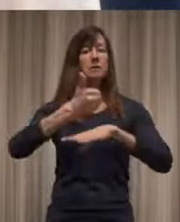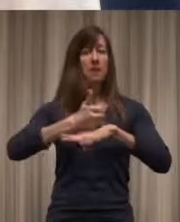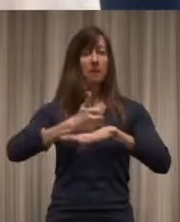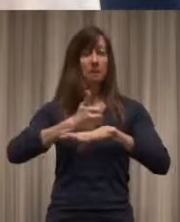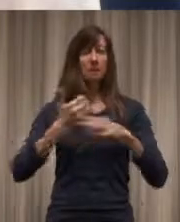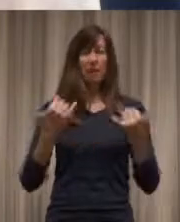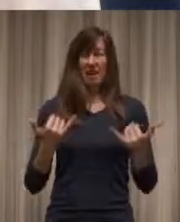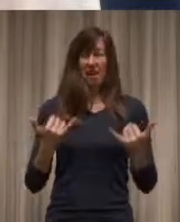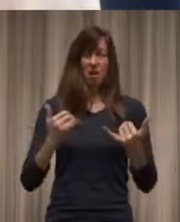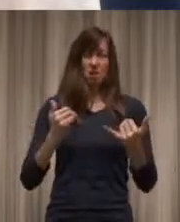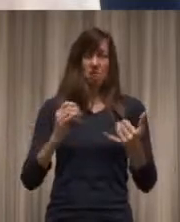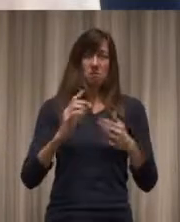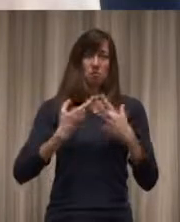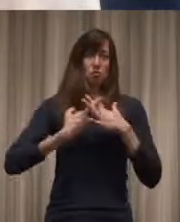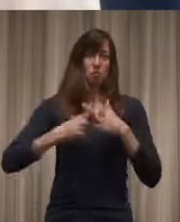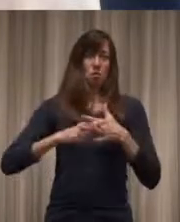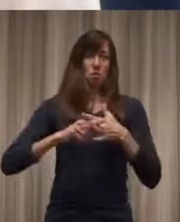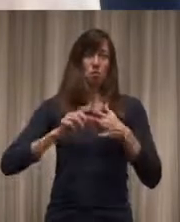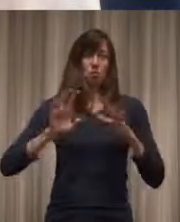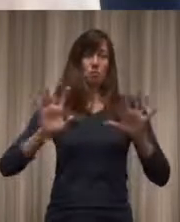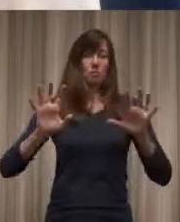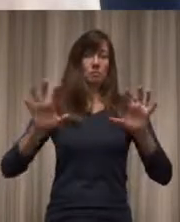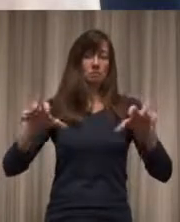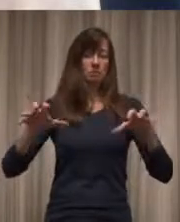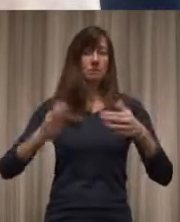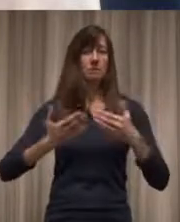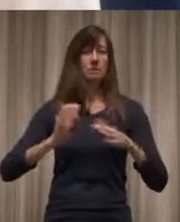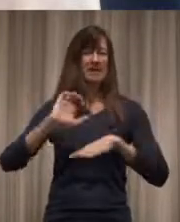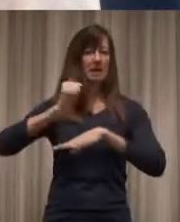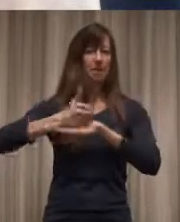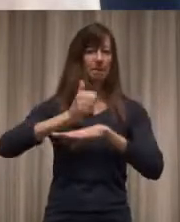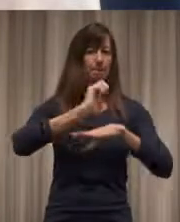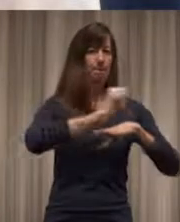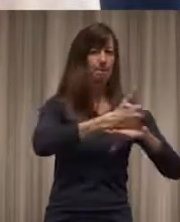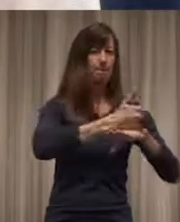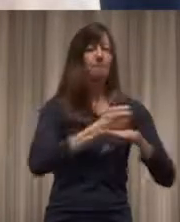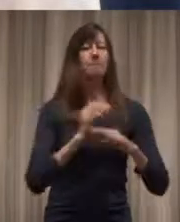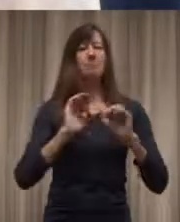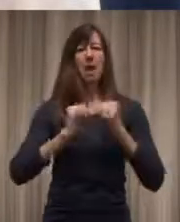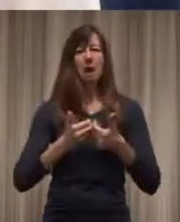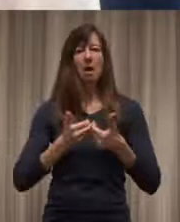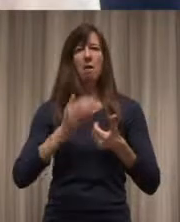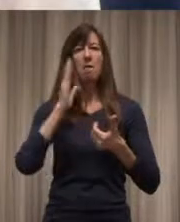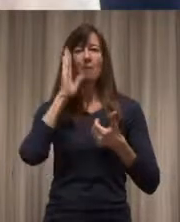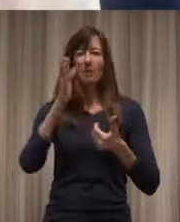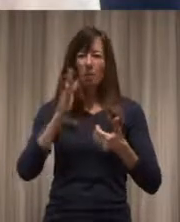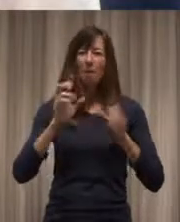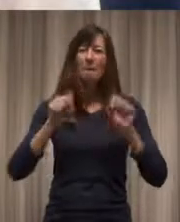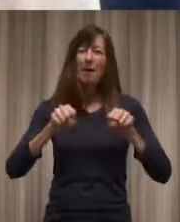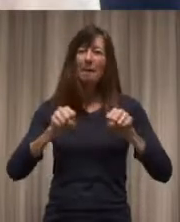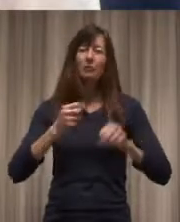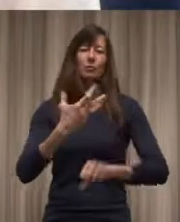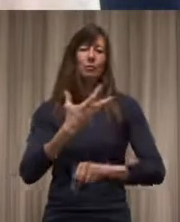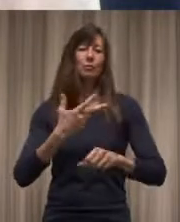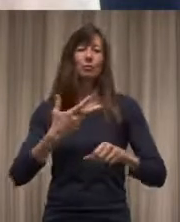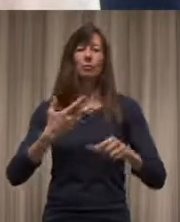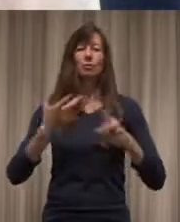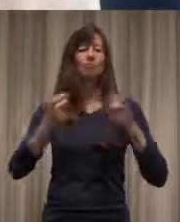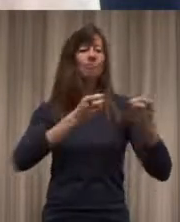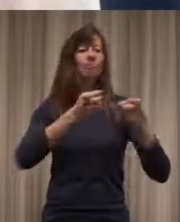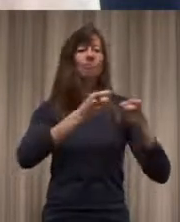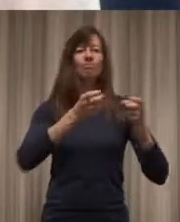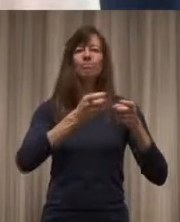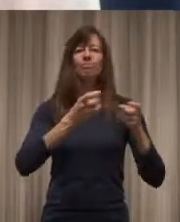to handle a high volume of vaccinations. However, a really important caveat here is that as we